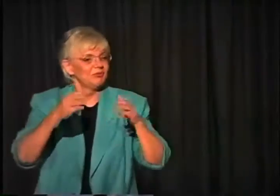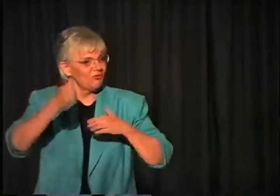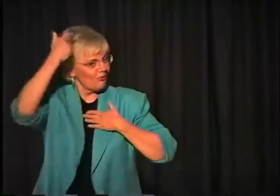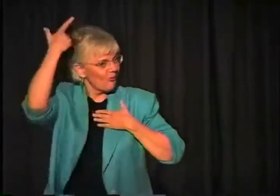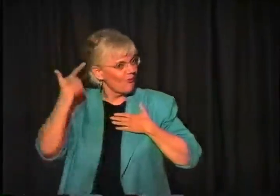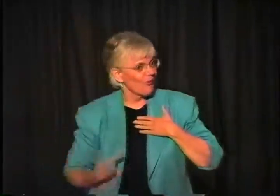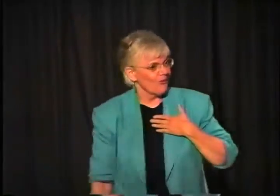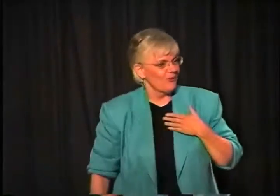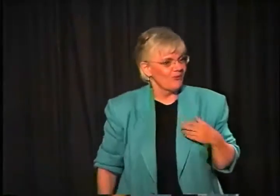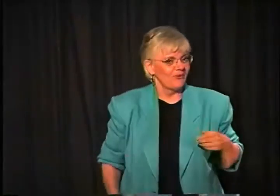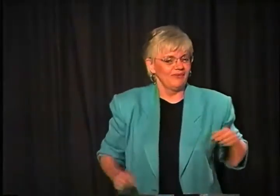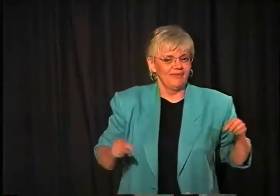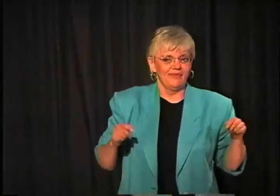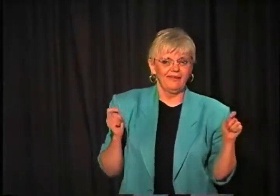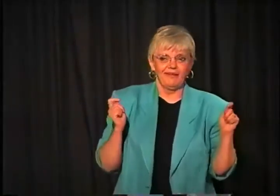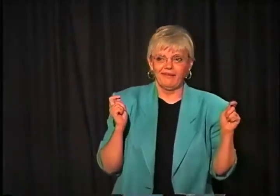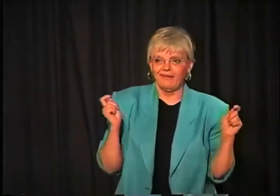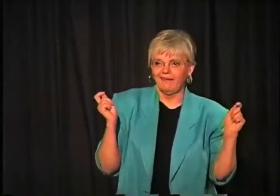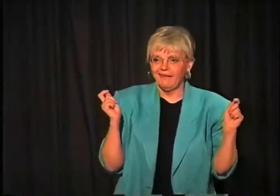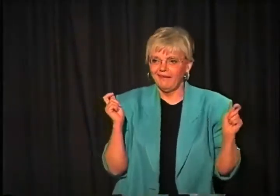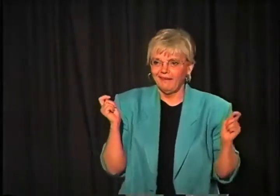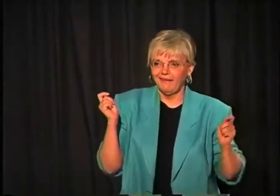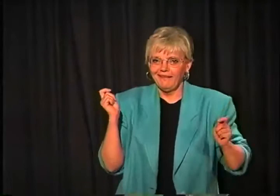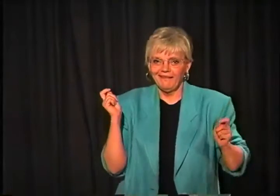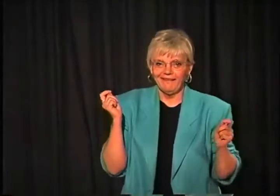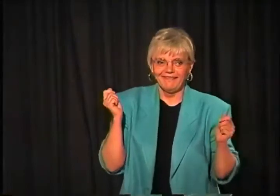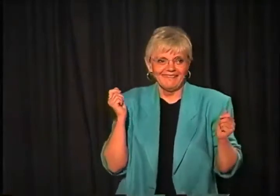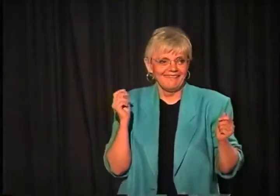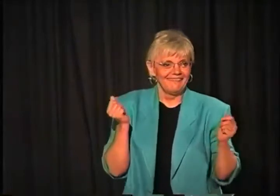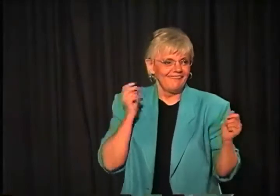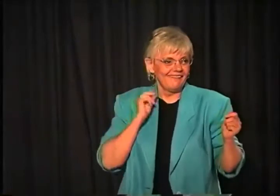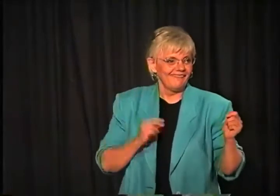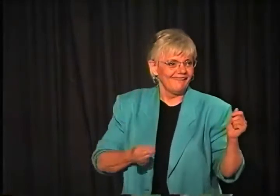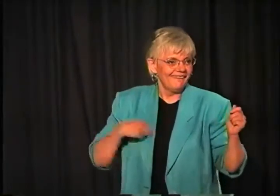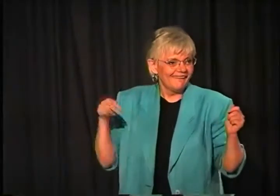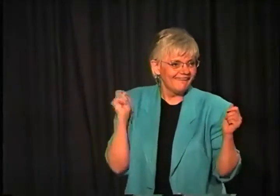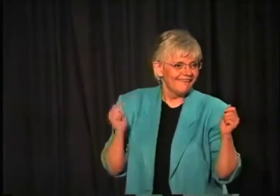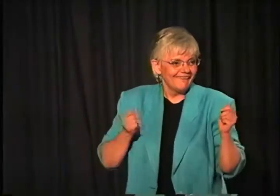Third category, then, they get the whole action going from head to toe. Here we go.